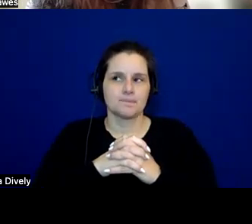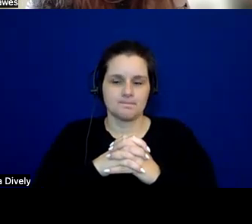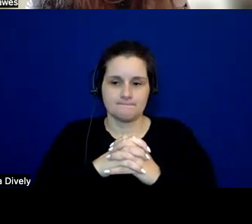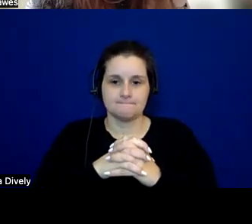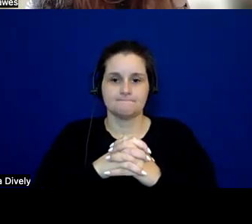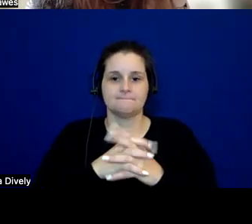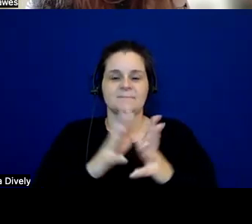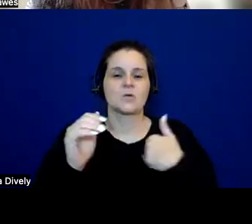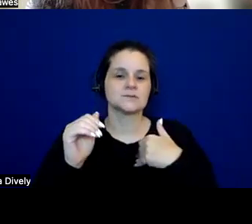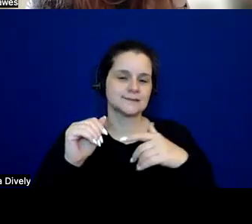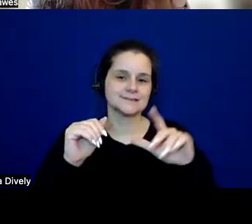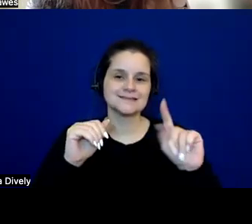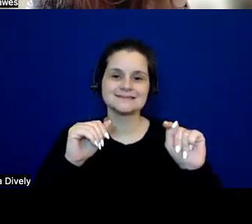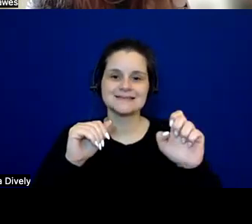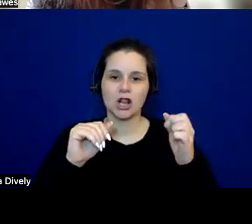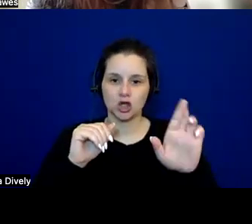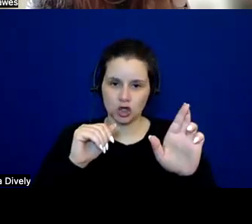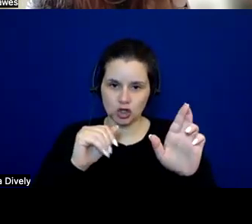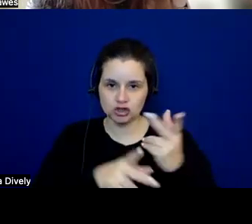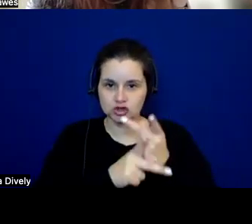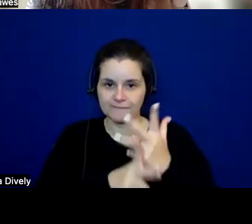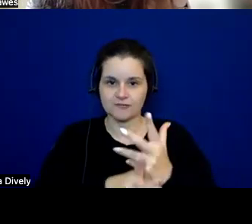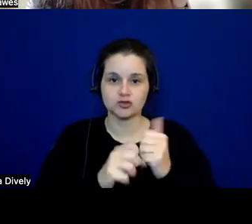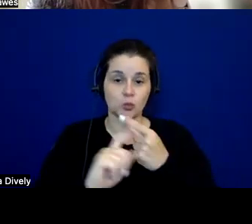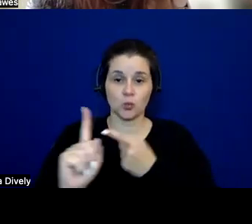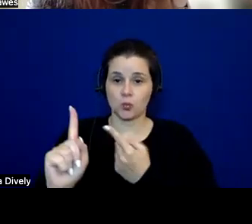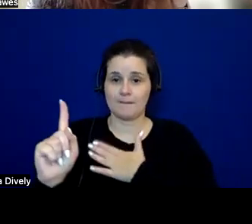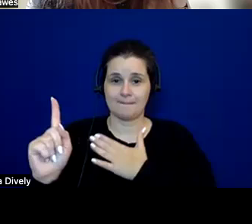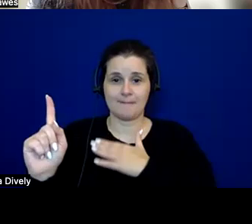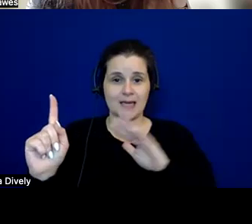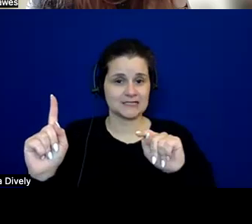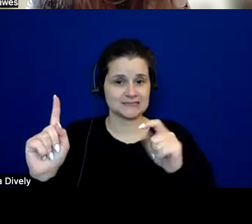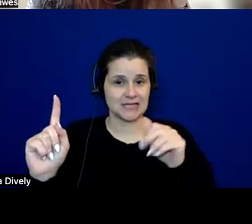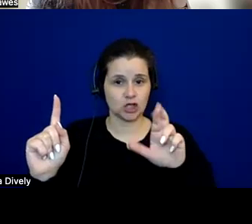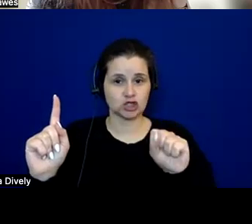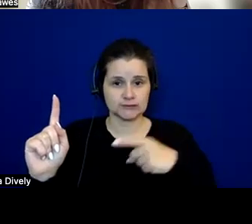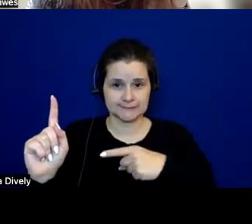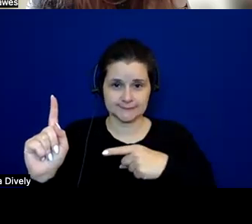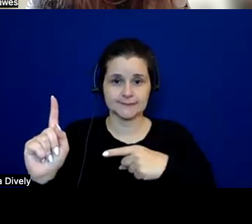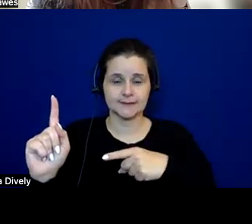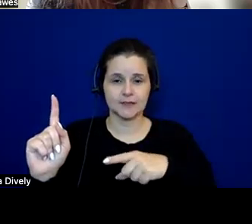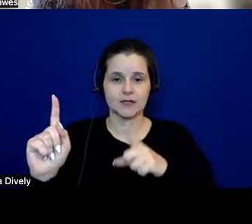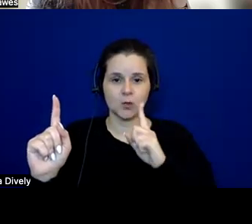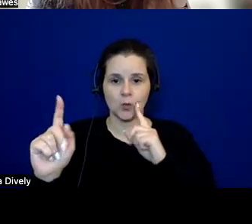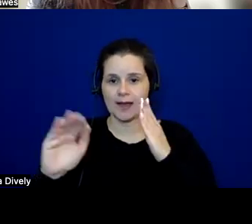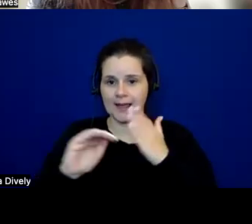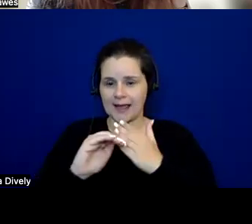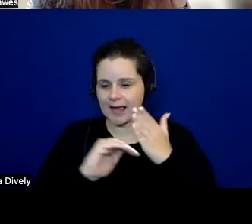teller supervisor, and one of my tellers, um, so that right after